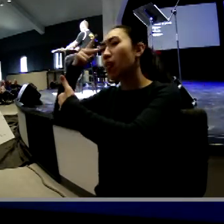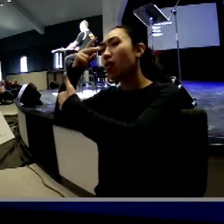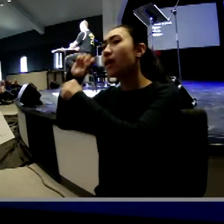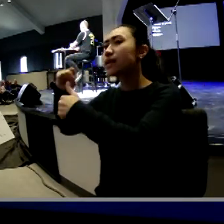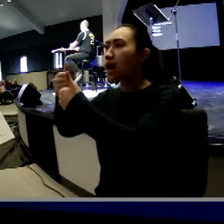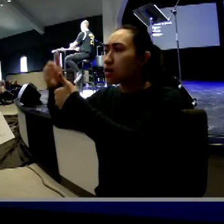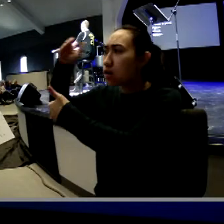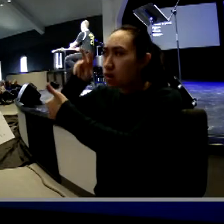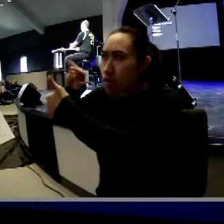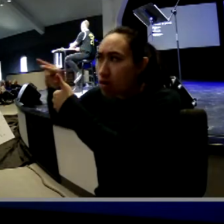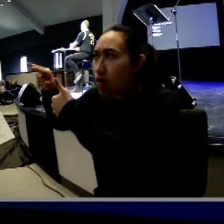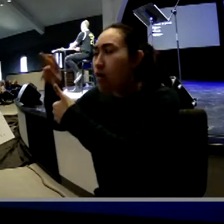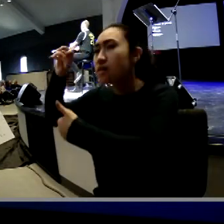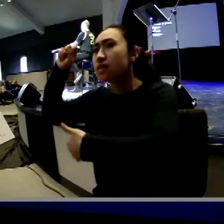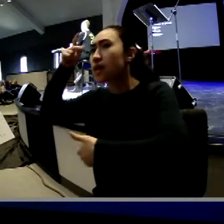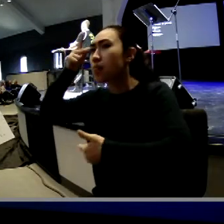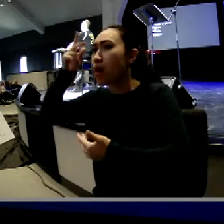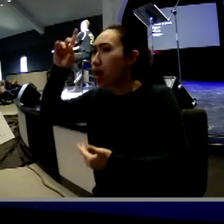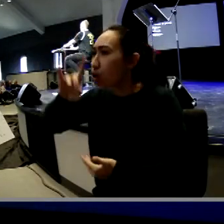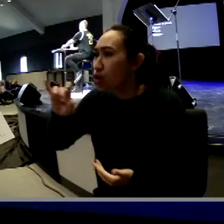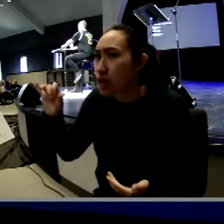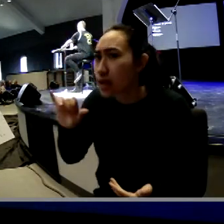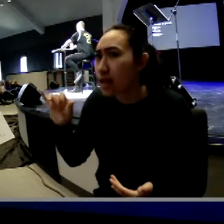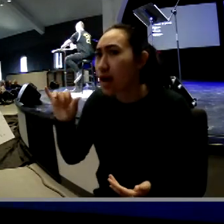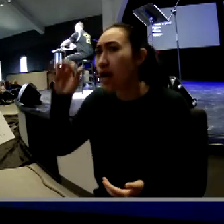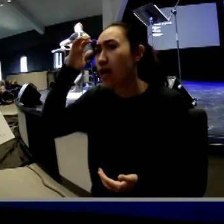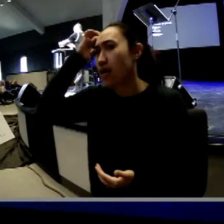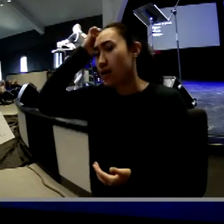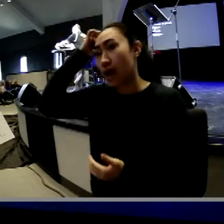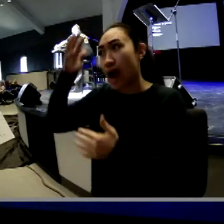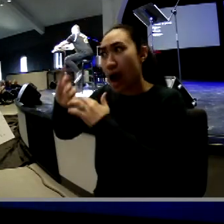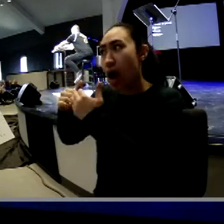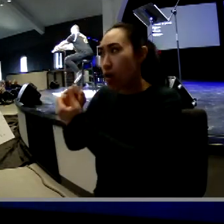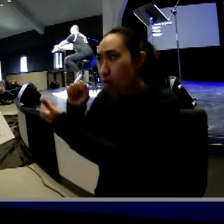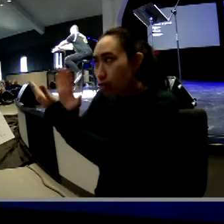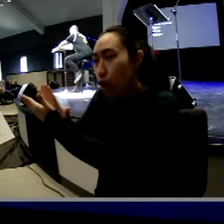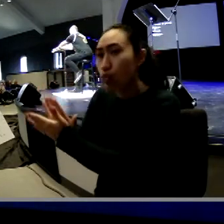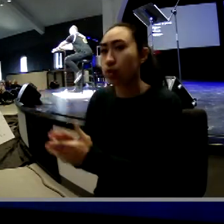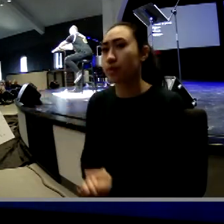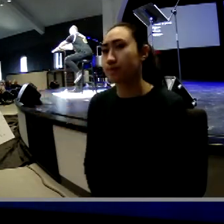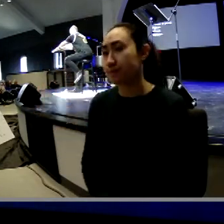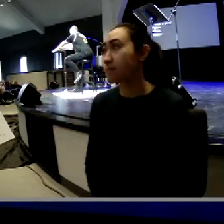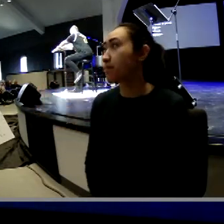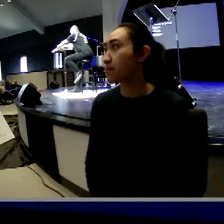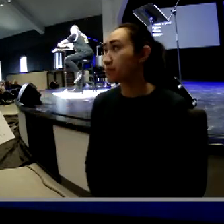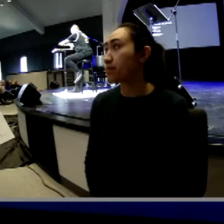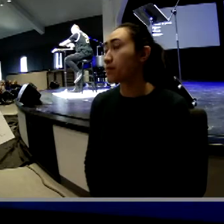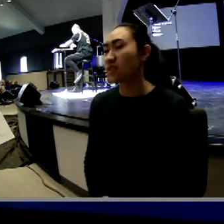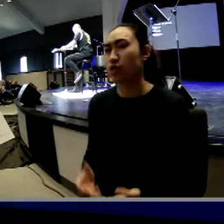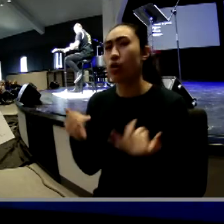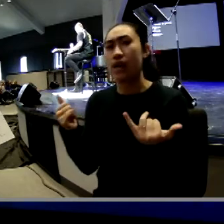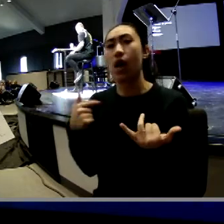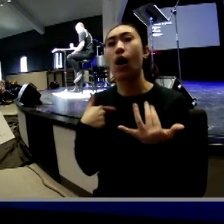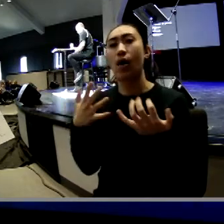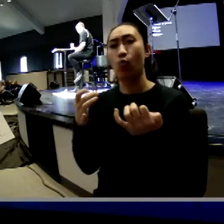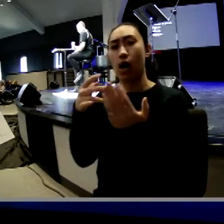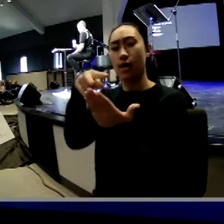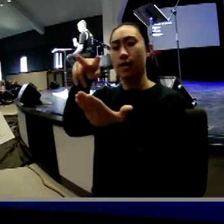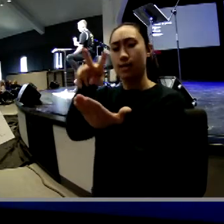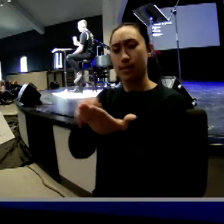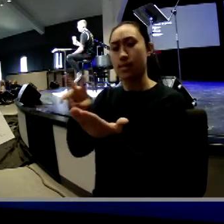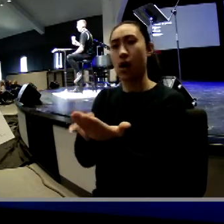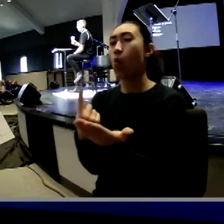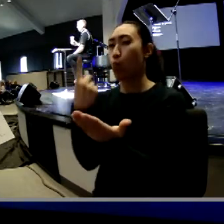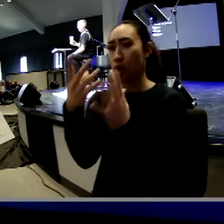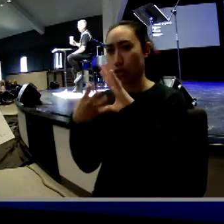13, one of Jesus' famous and first parables. I want to just walk through this together with you. Now, it's